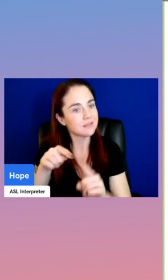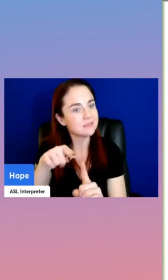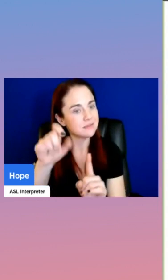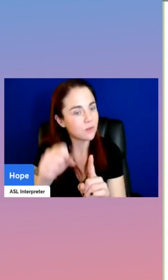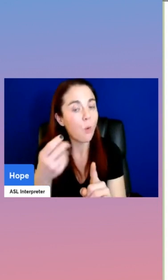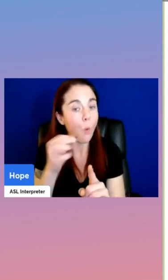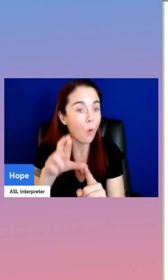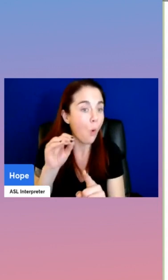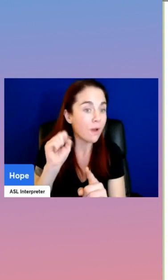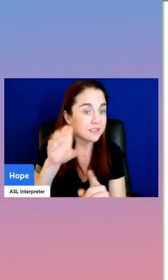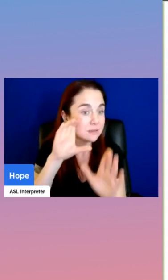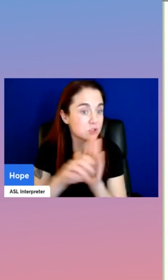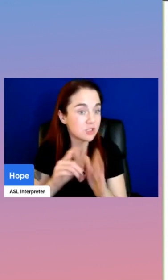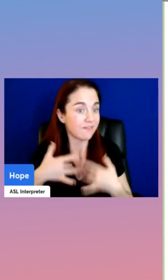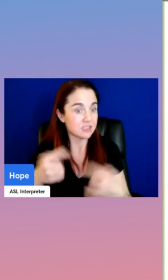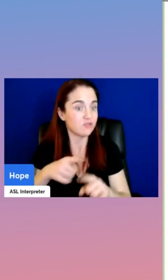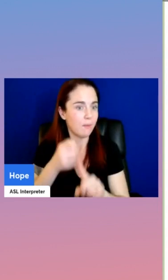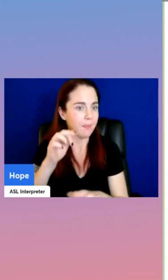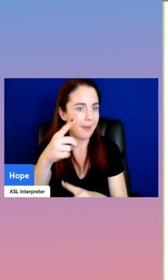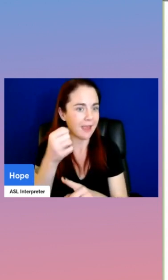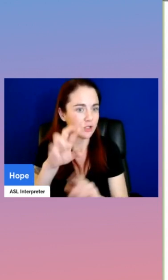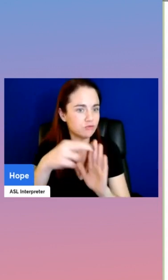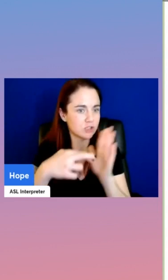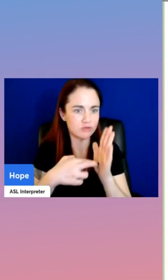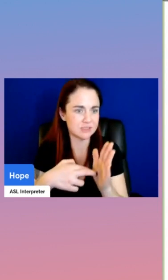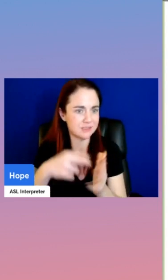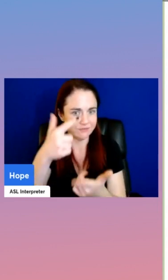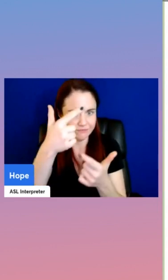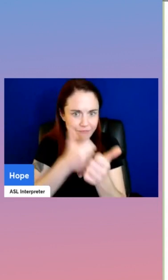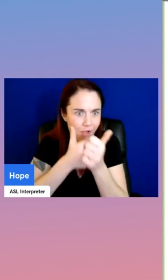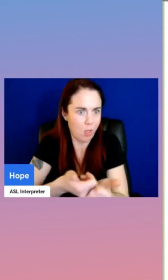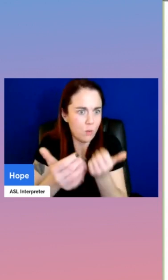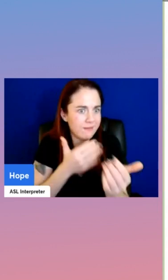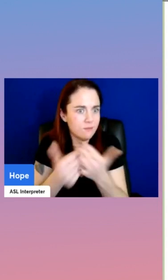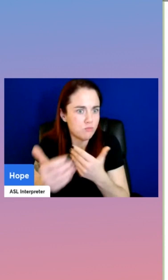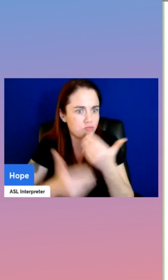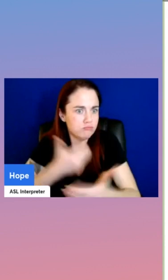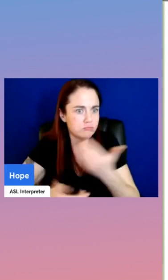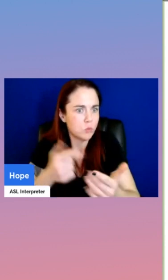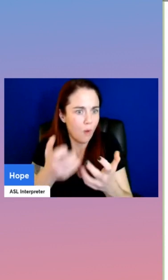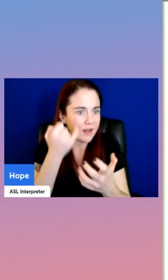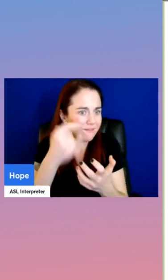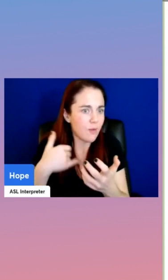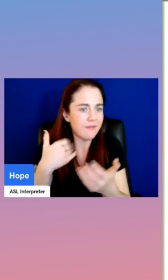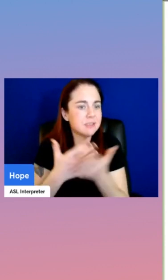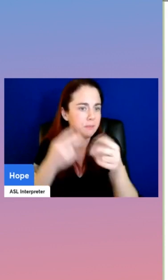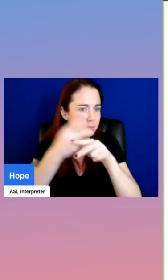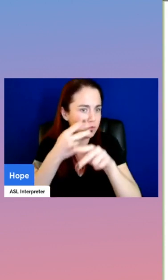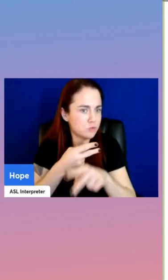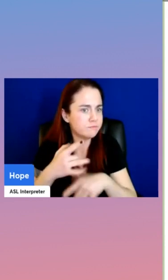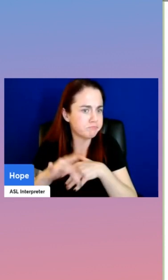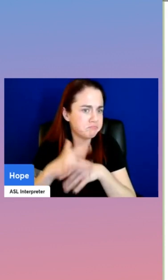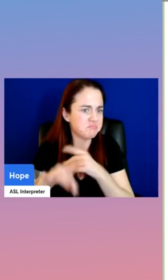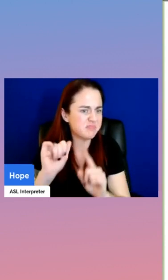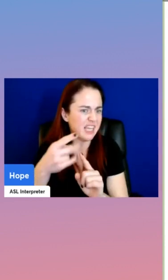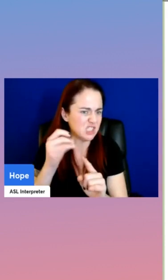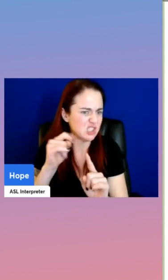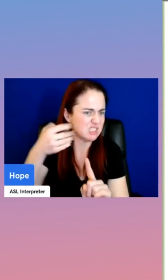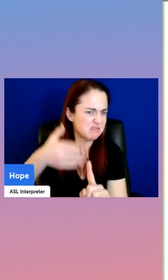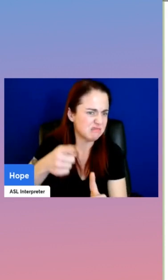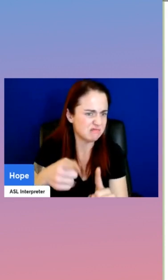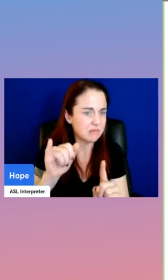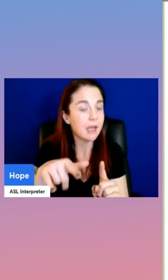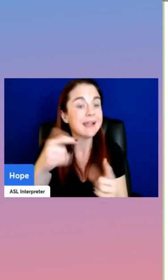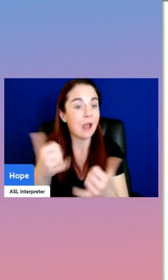image events from HCP Packer registry and do whatever processes you'd like, as long as you have some compute intelligence. So in the context of